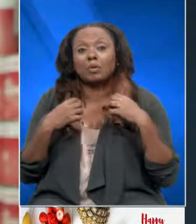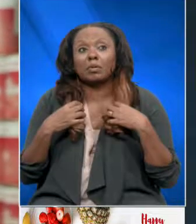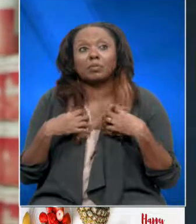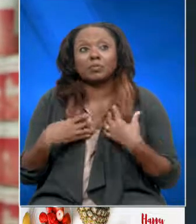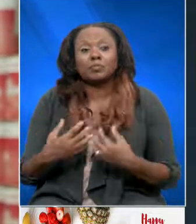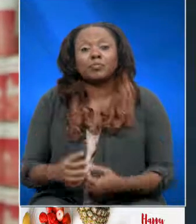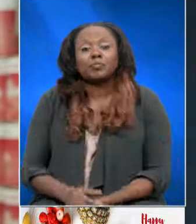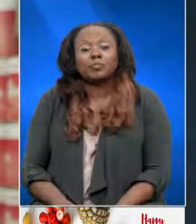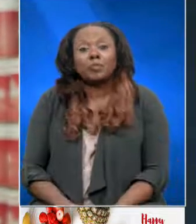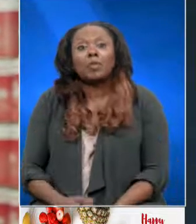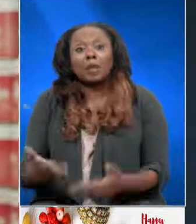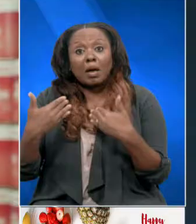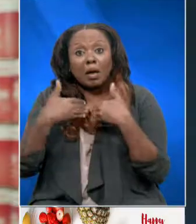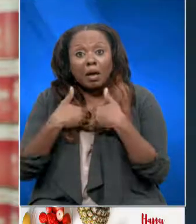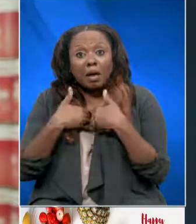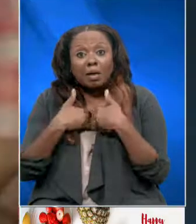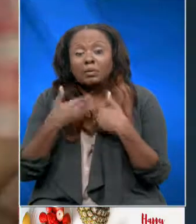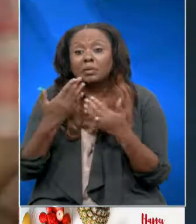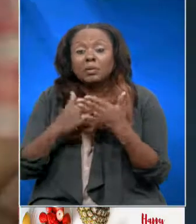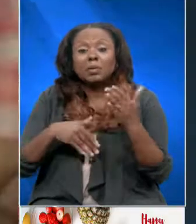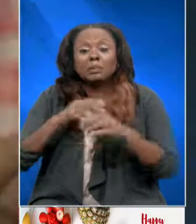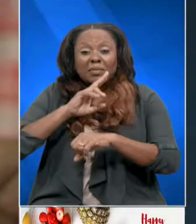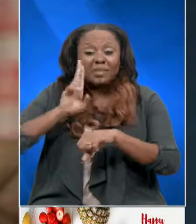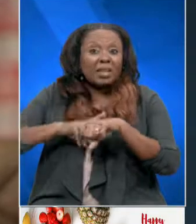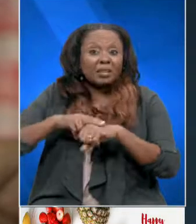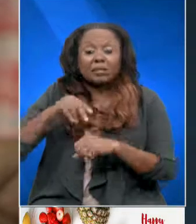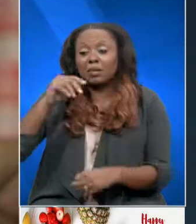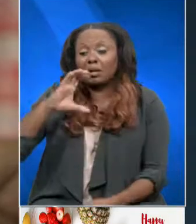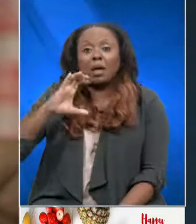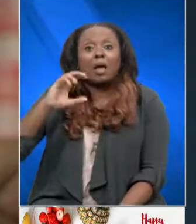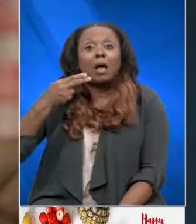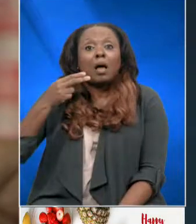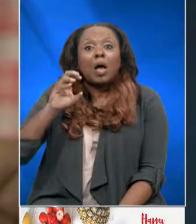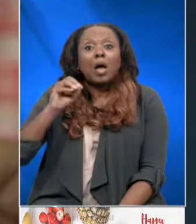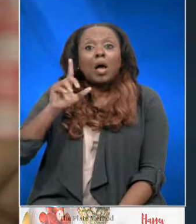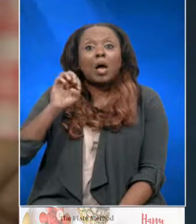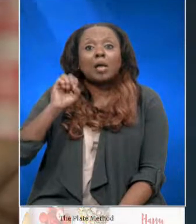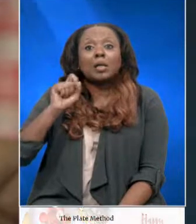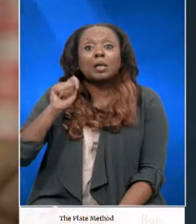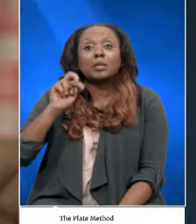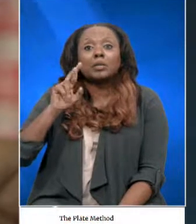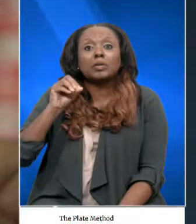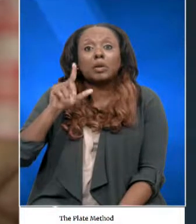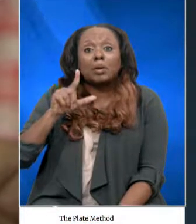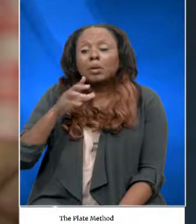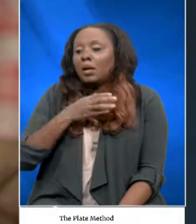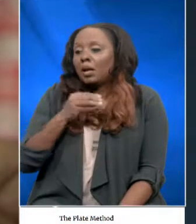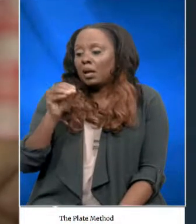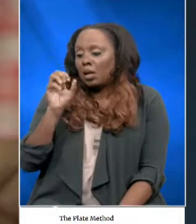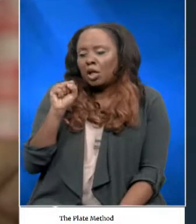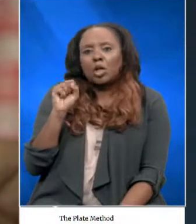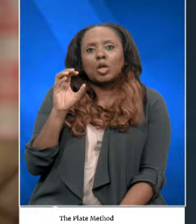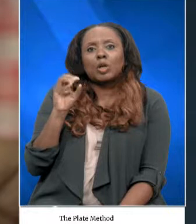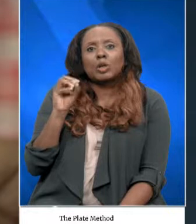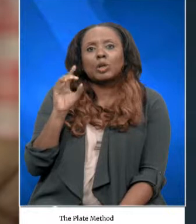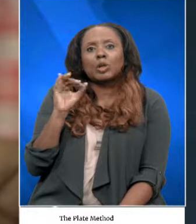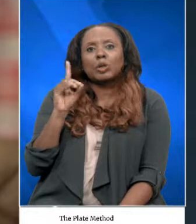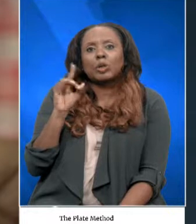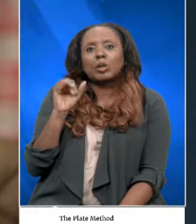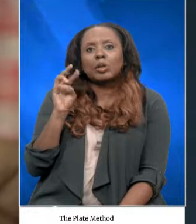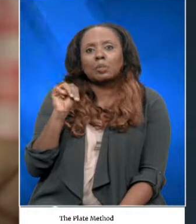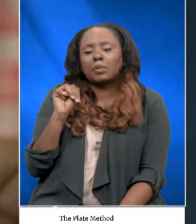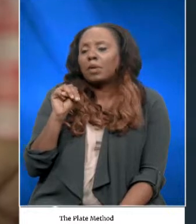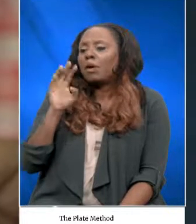unsaturated fat. They do have in some natural cholesterol at 60 milligrams, and the sodium in here is added sodium at